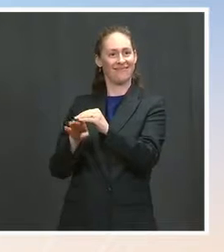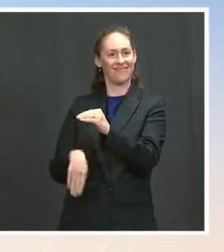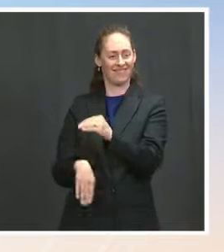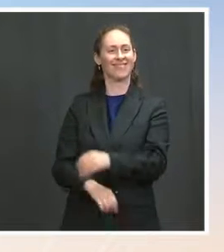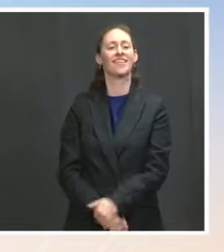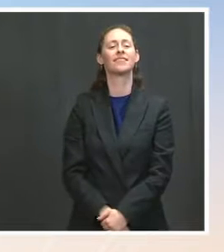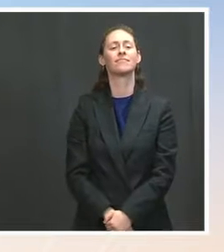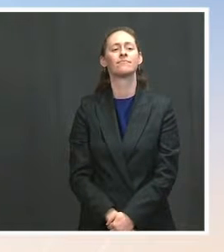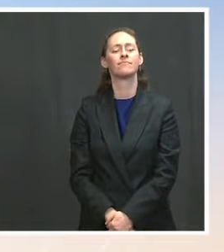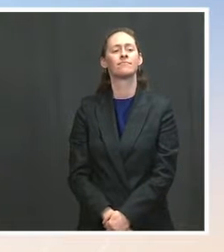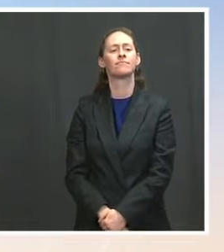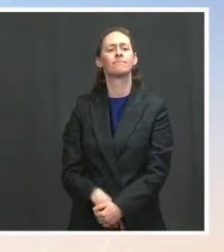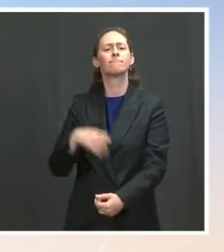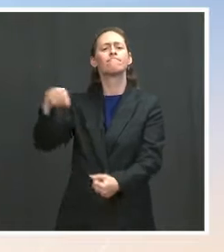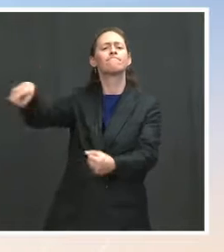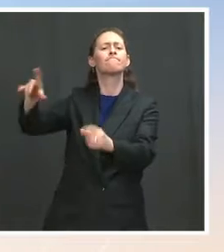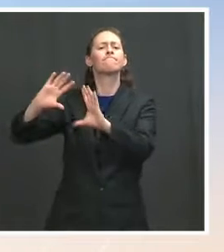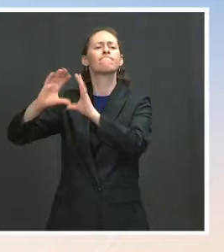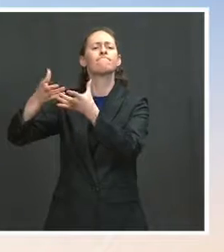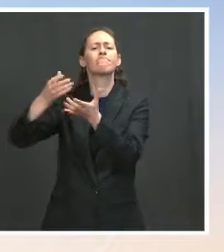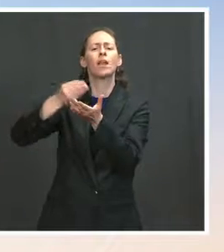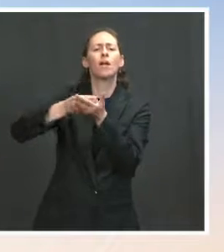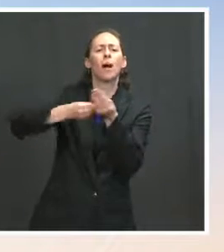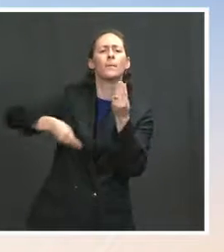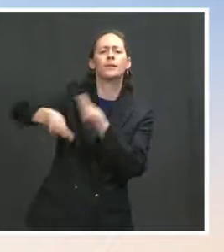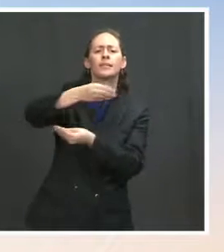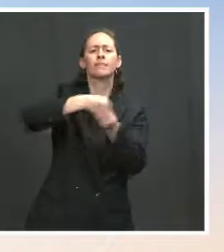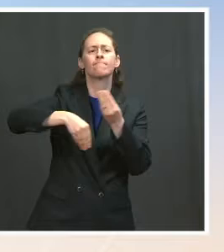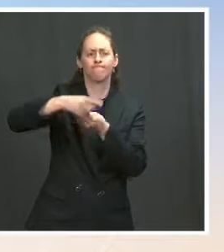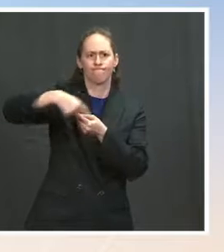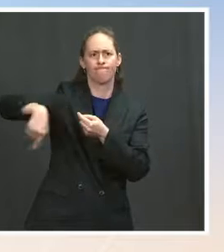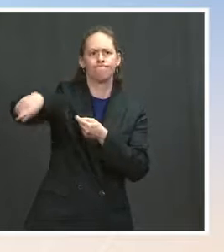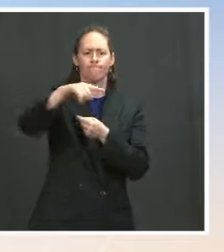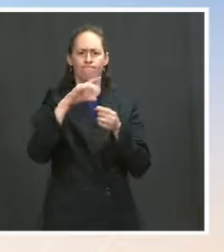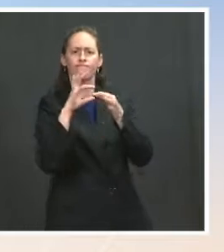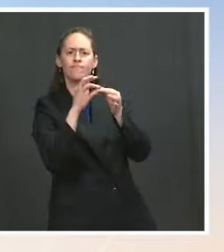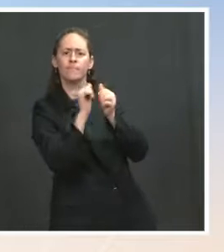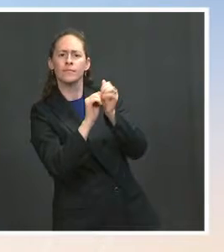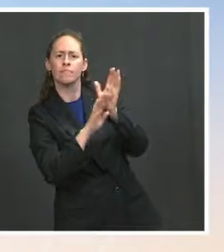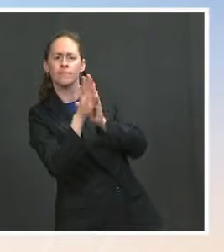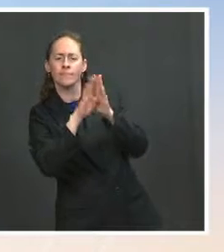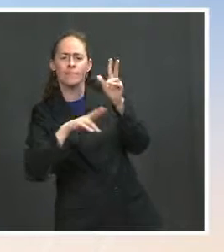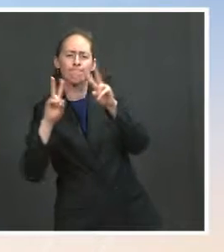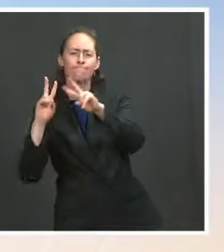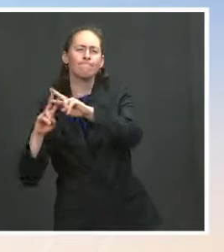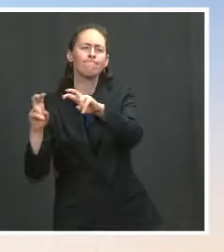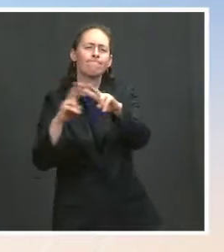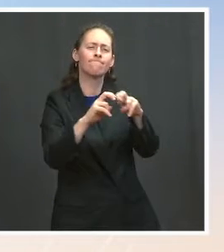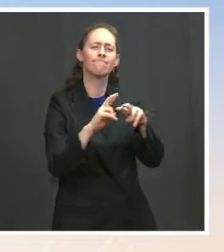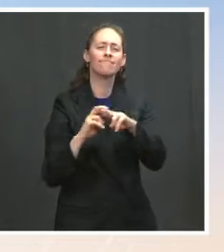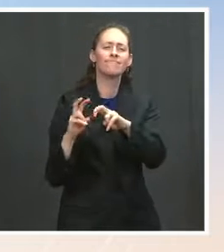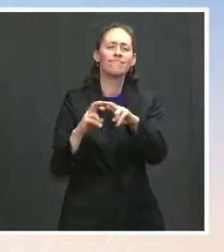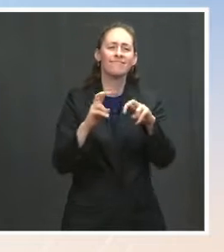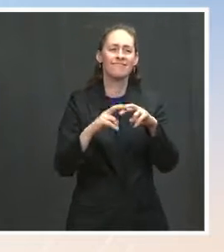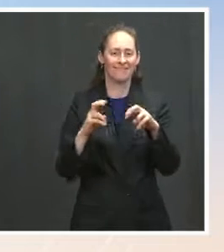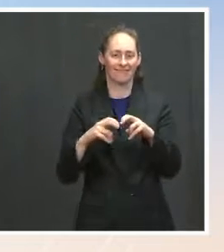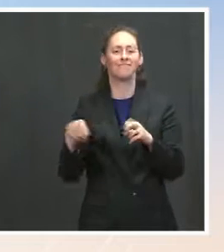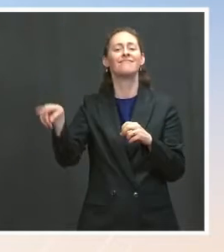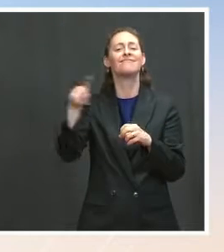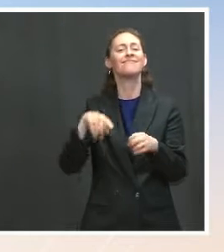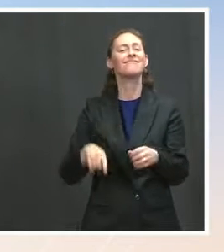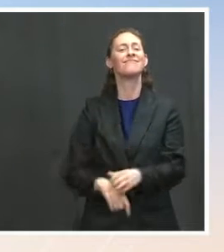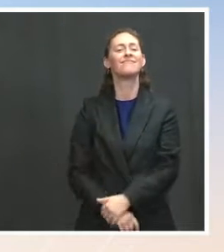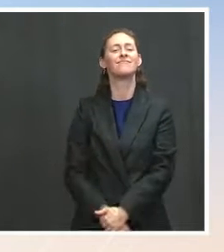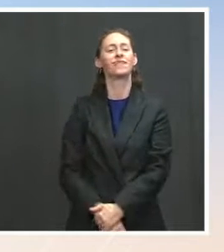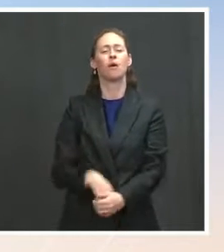Economic Cooperation and Development, the OECD, as it's commonly known, one of the leading bodies in analyzing economic growth around the world, increased